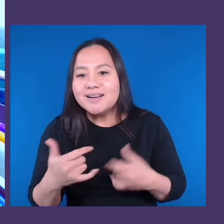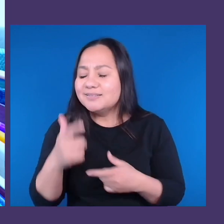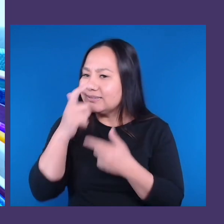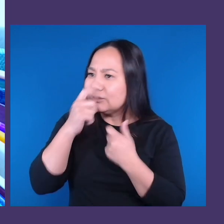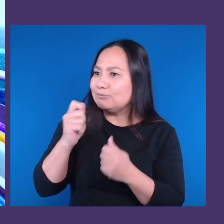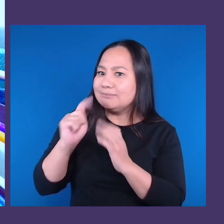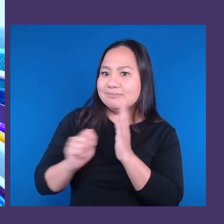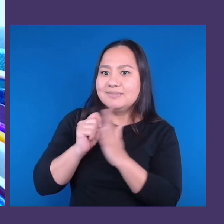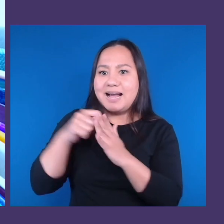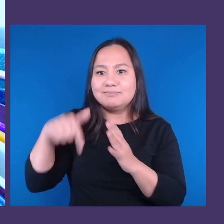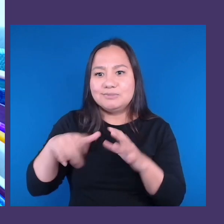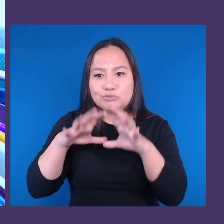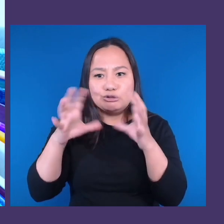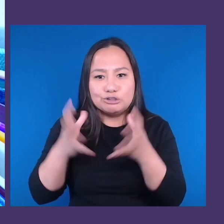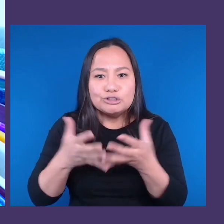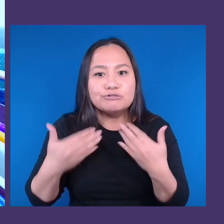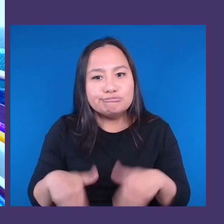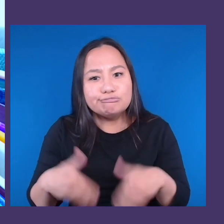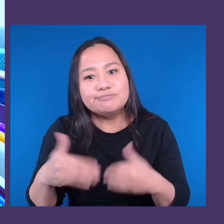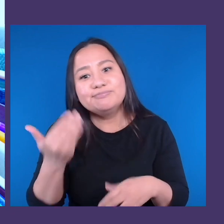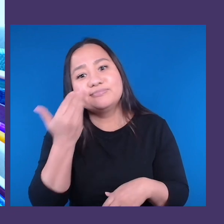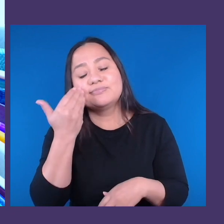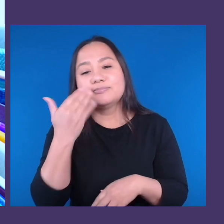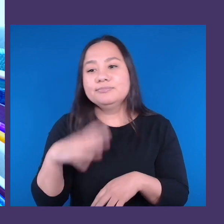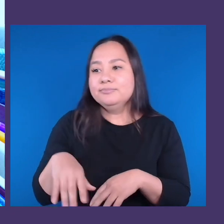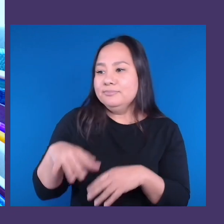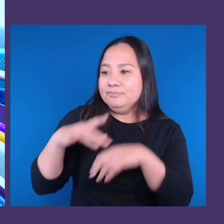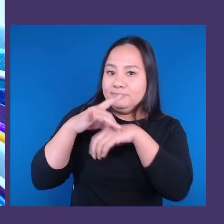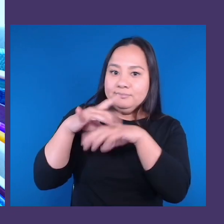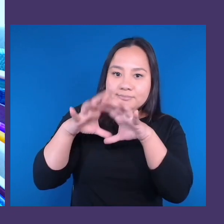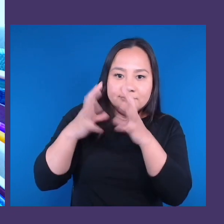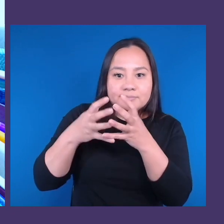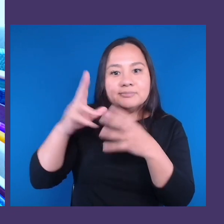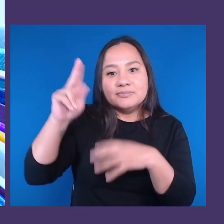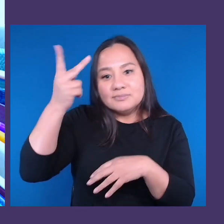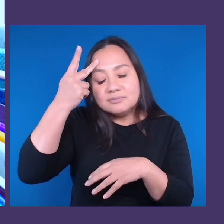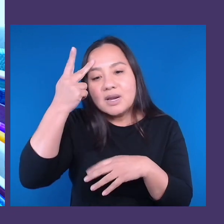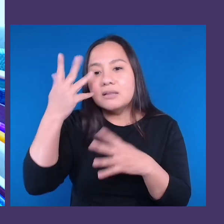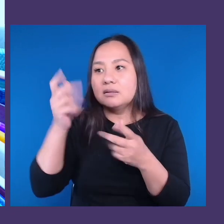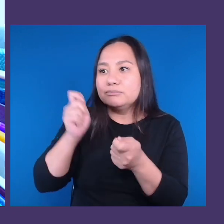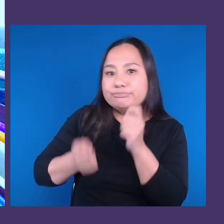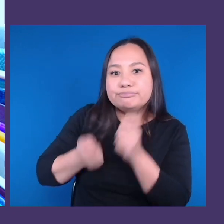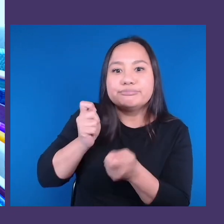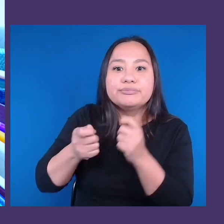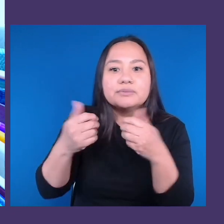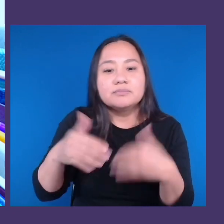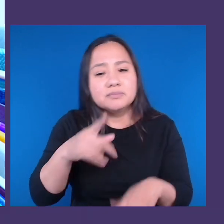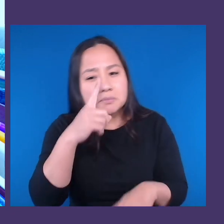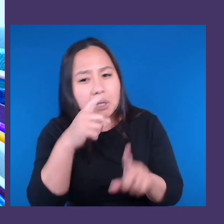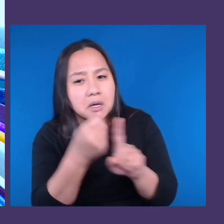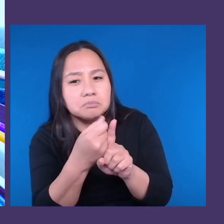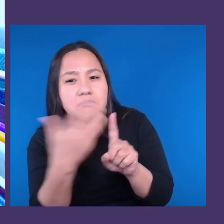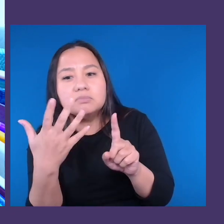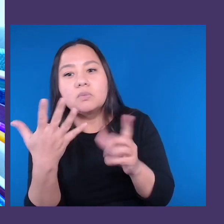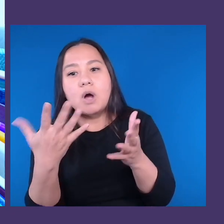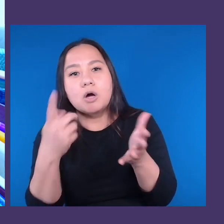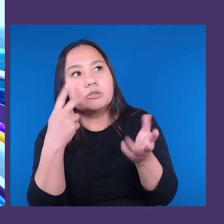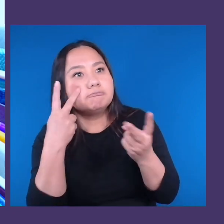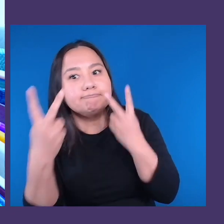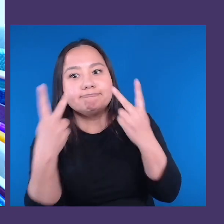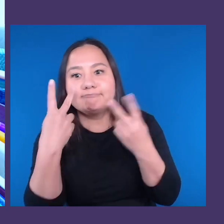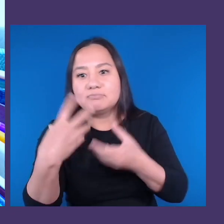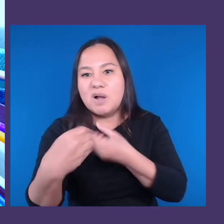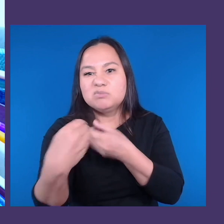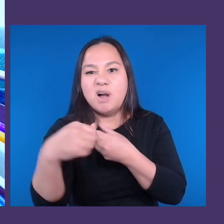the geopolitical realities are changing. Can you talk a little bit about what you're seeing outside of the company and how that relates